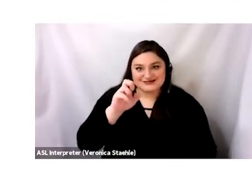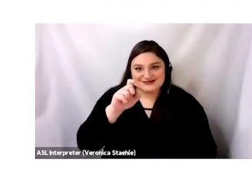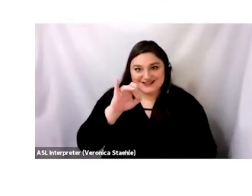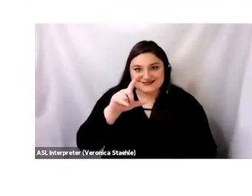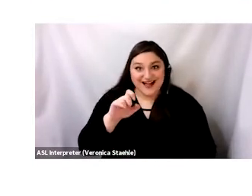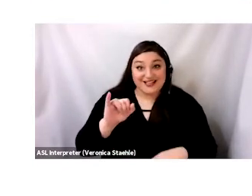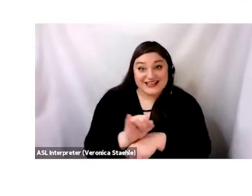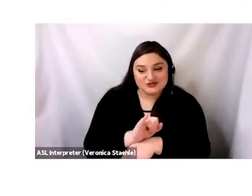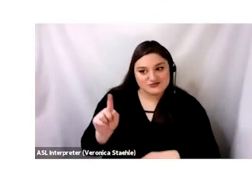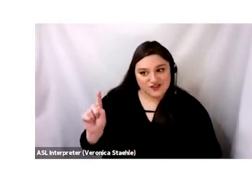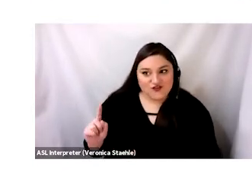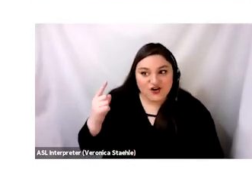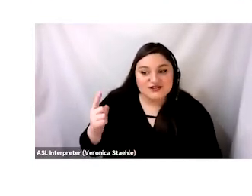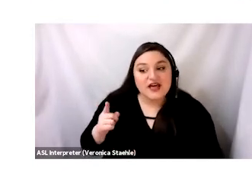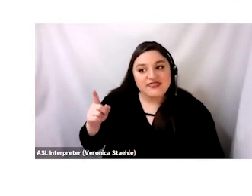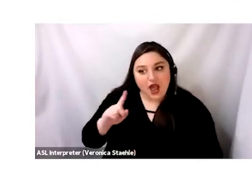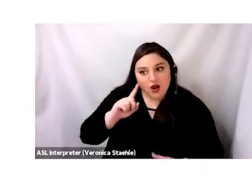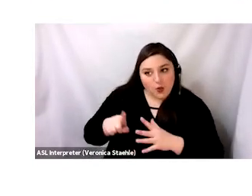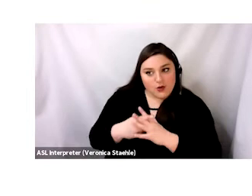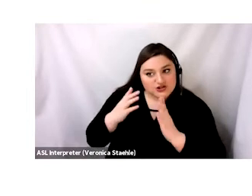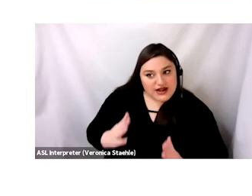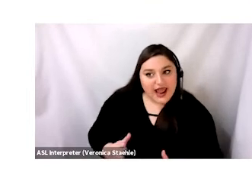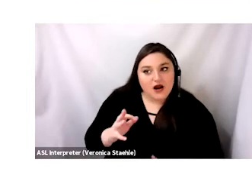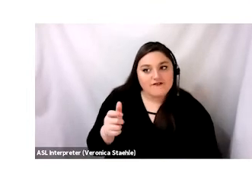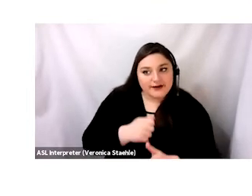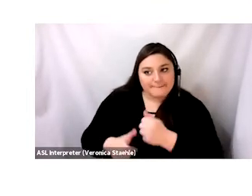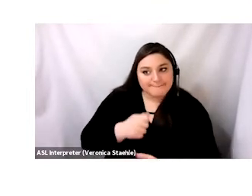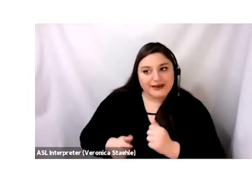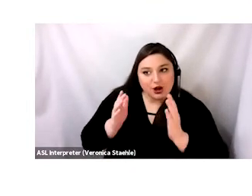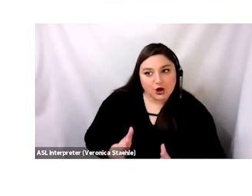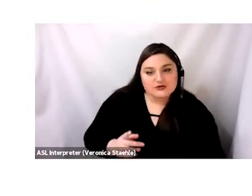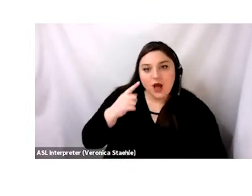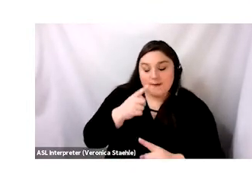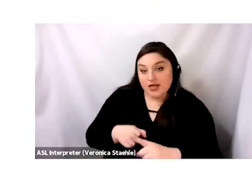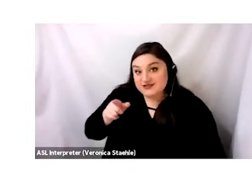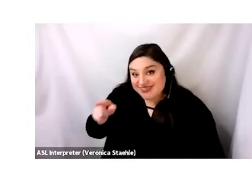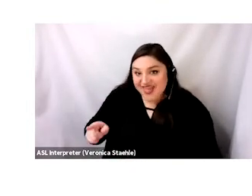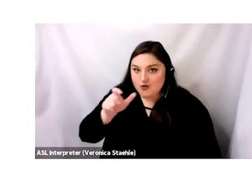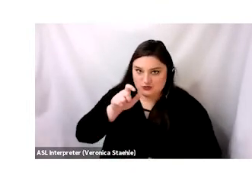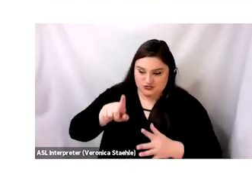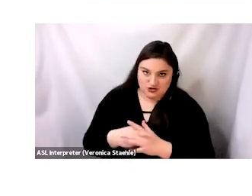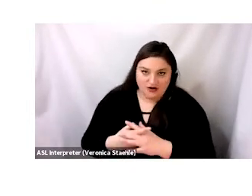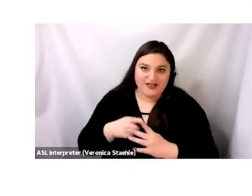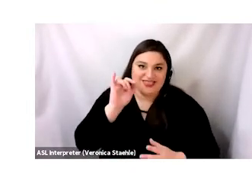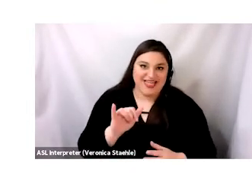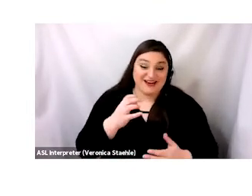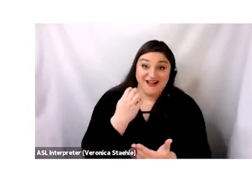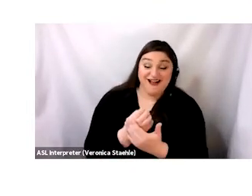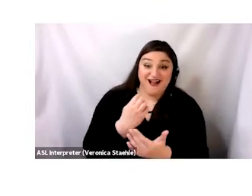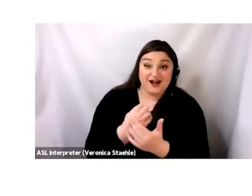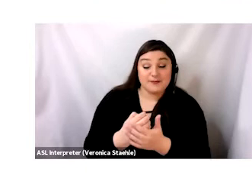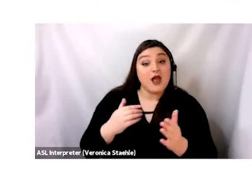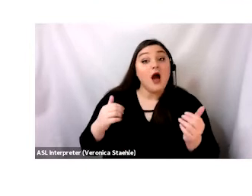South and the actual originators of a robust textile economy. This particular history is largely ignored